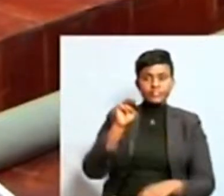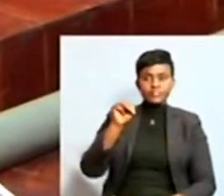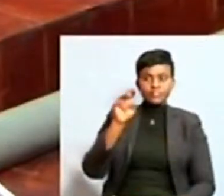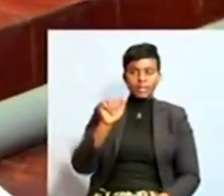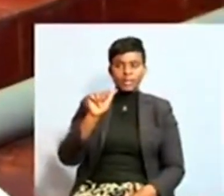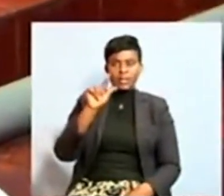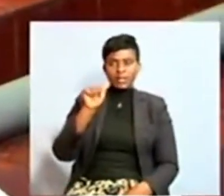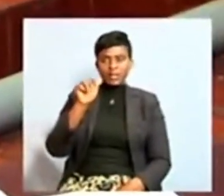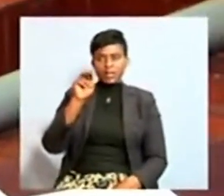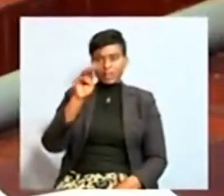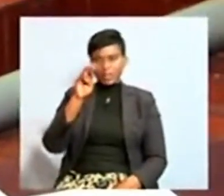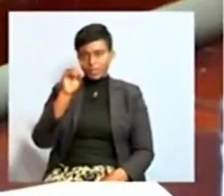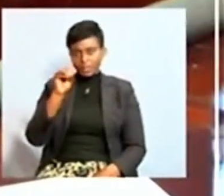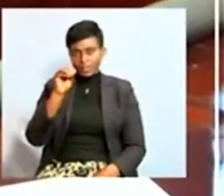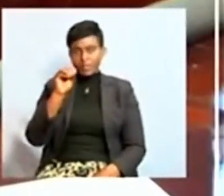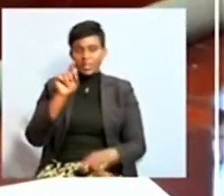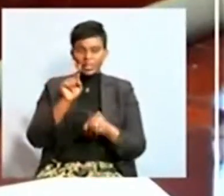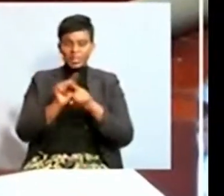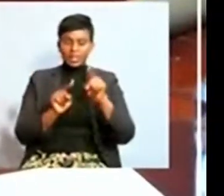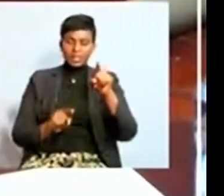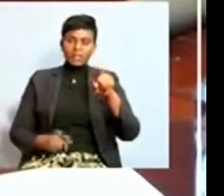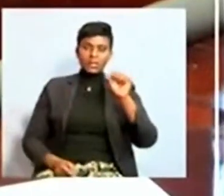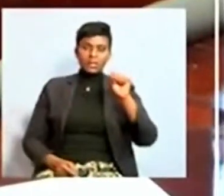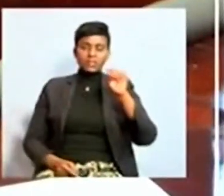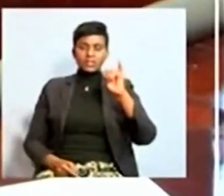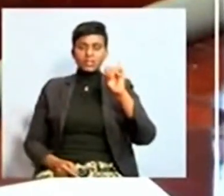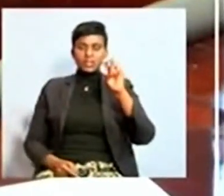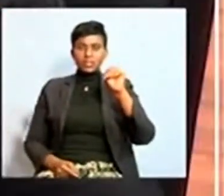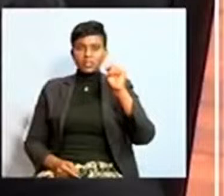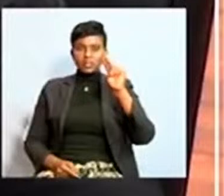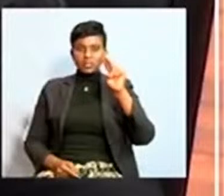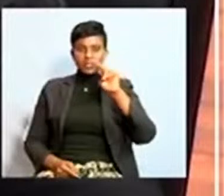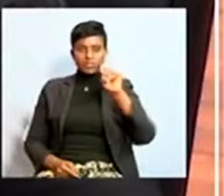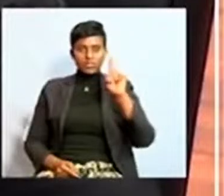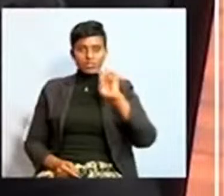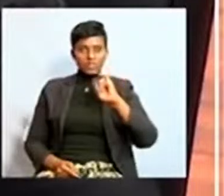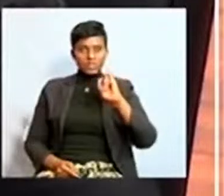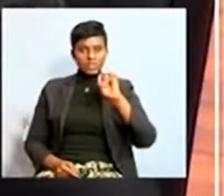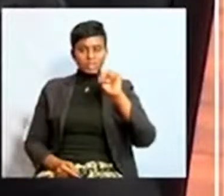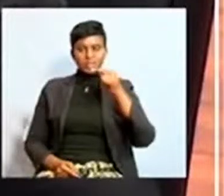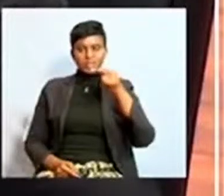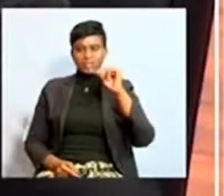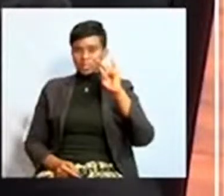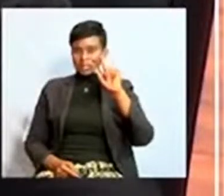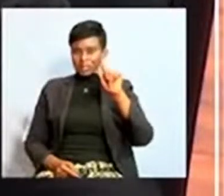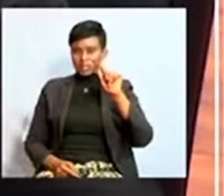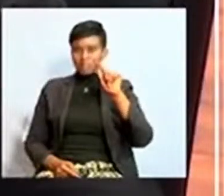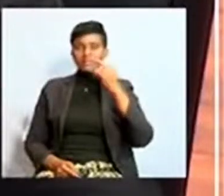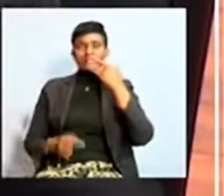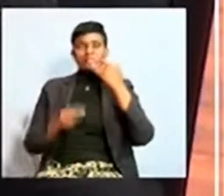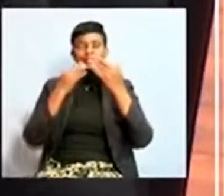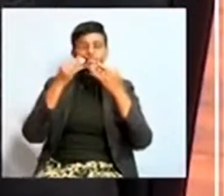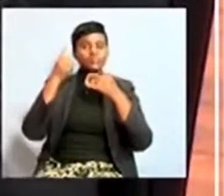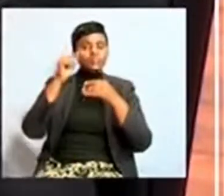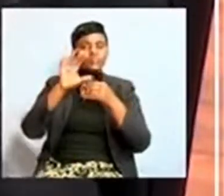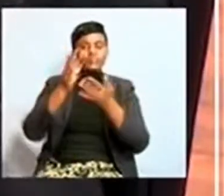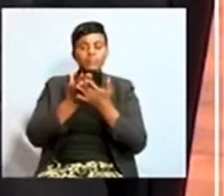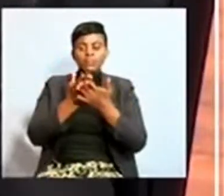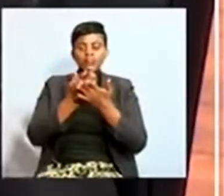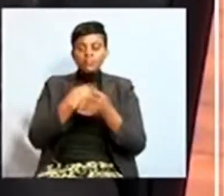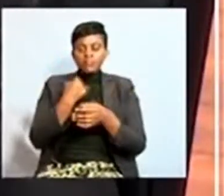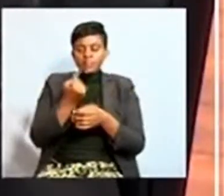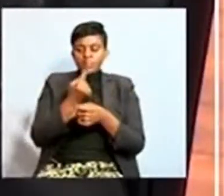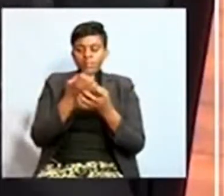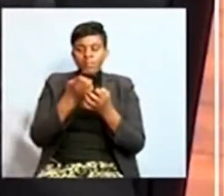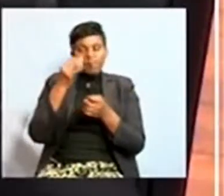then Honorable Sumzingli. Thank you very much, Chair, and thank you for your presentation. I just wanted to find